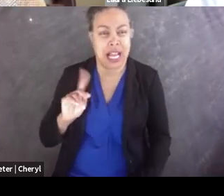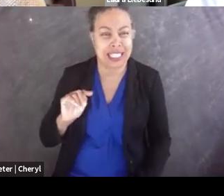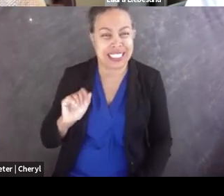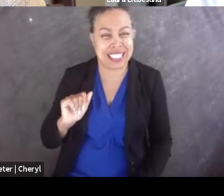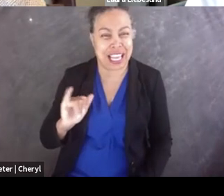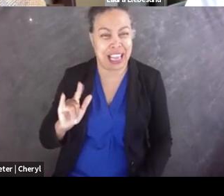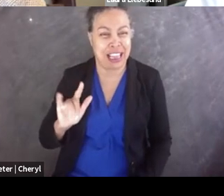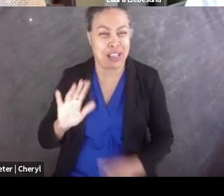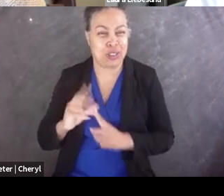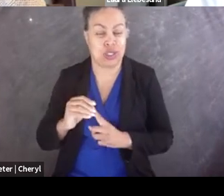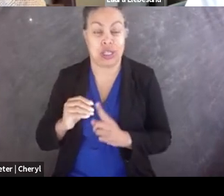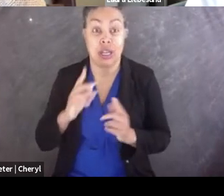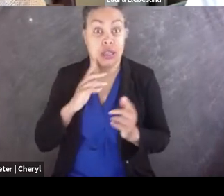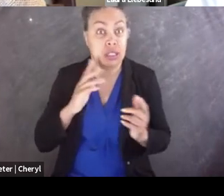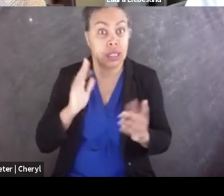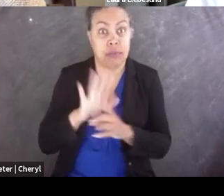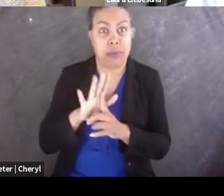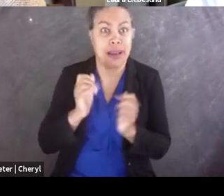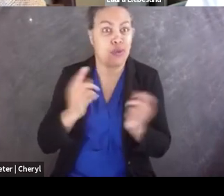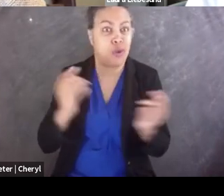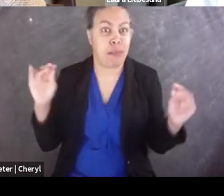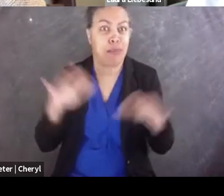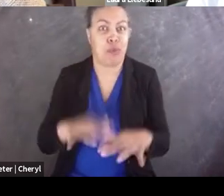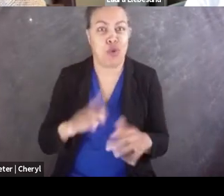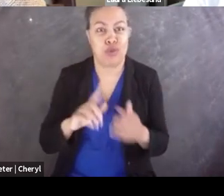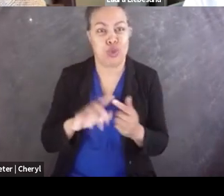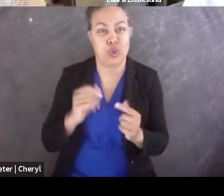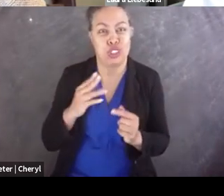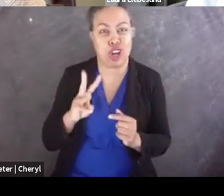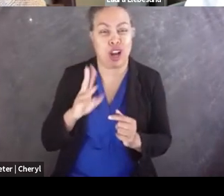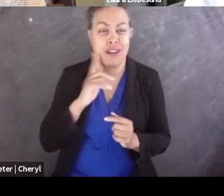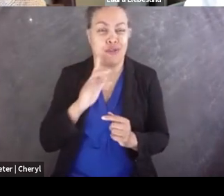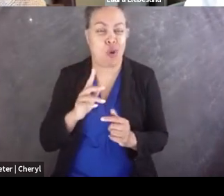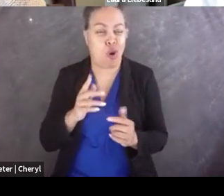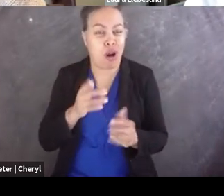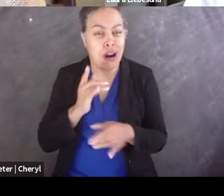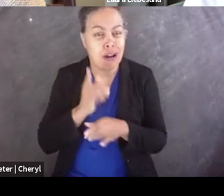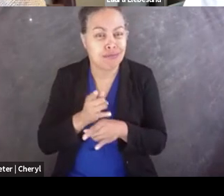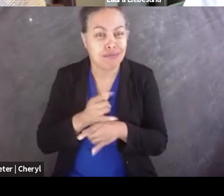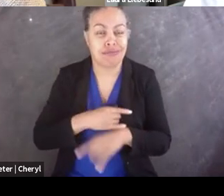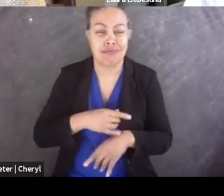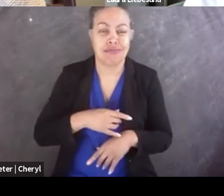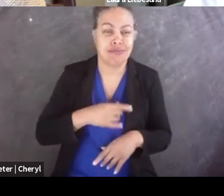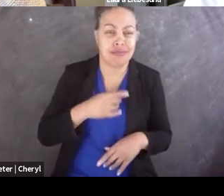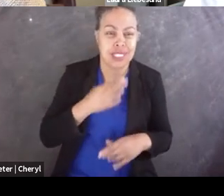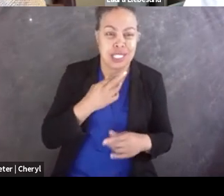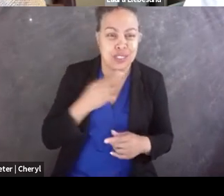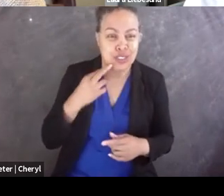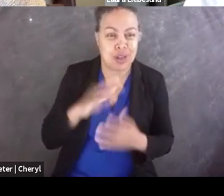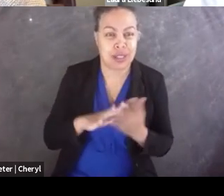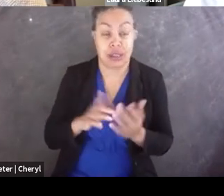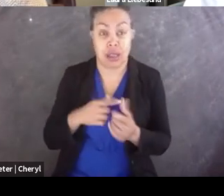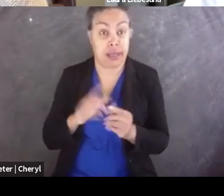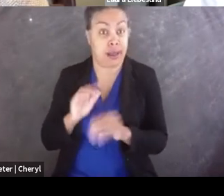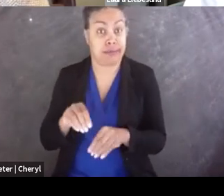in Shaw with restaurants and bars. And before long, we even had our first microbrewery in the neighborhood, Right Proper